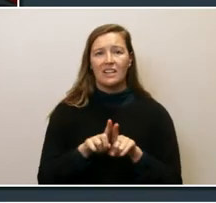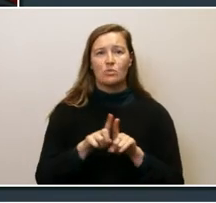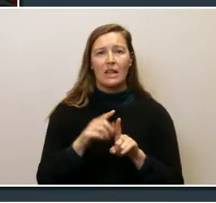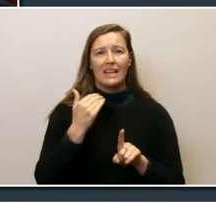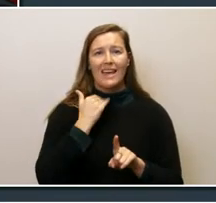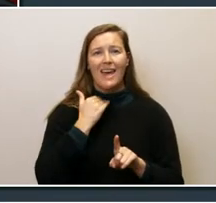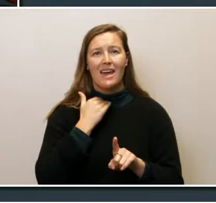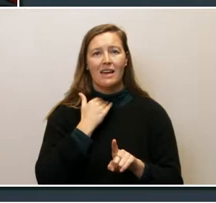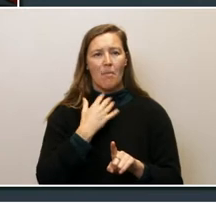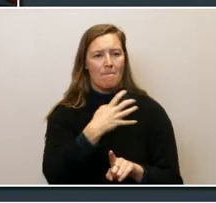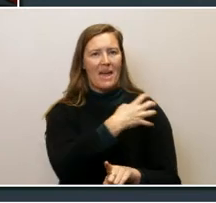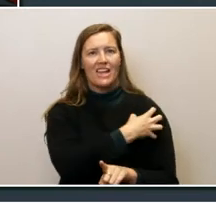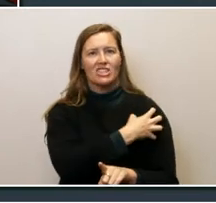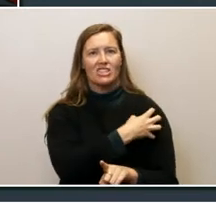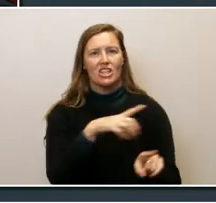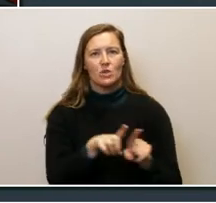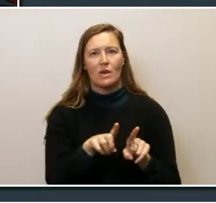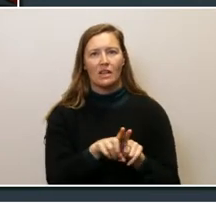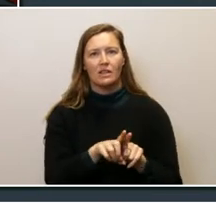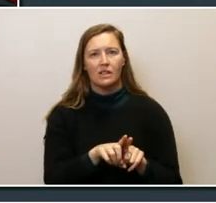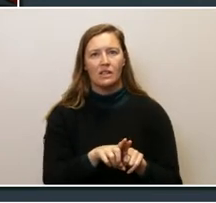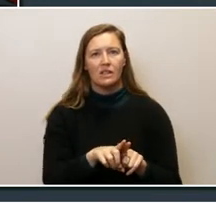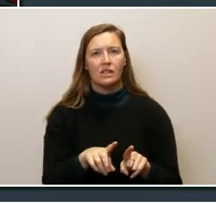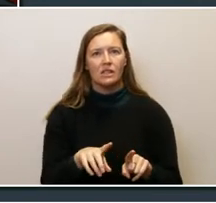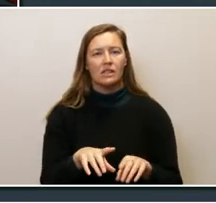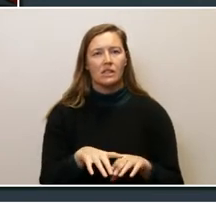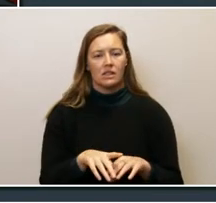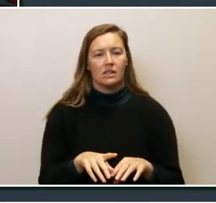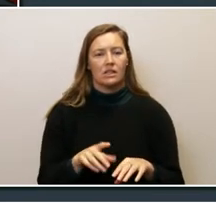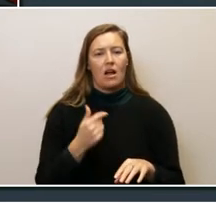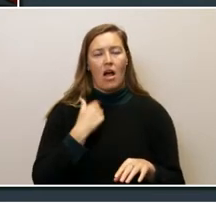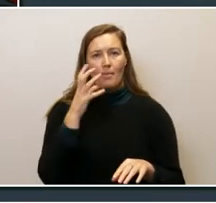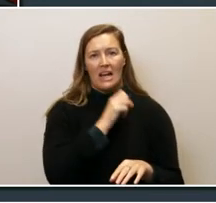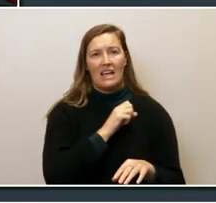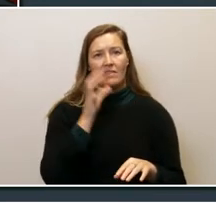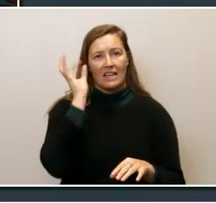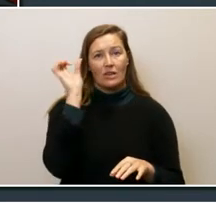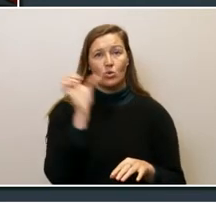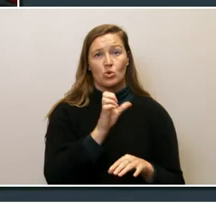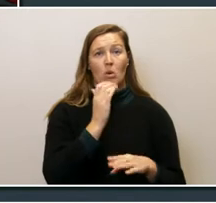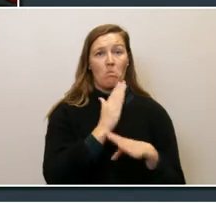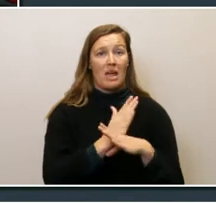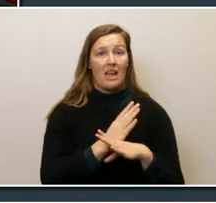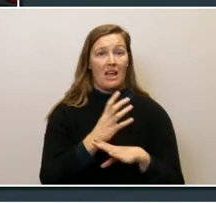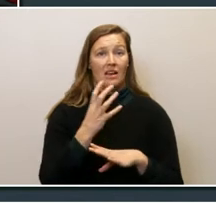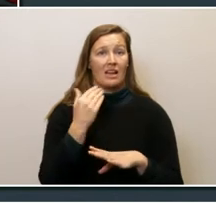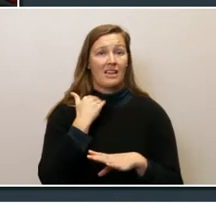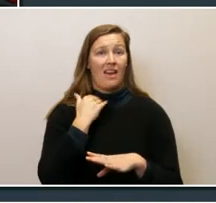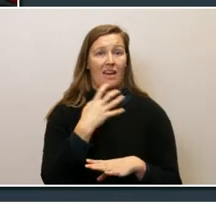I mean, I do believe that the council should look to ban gang